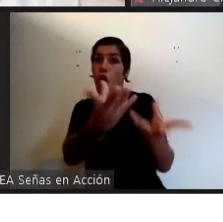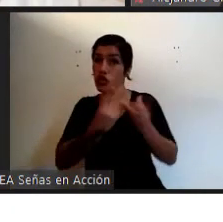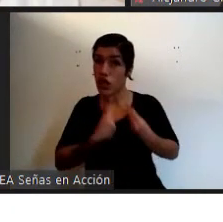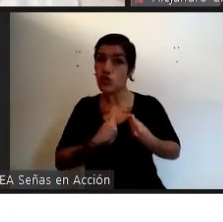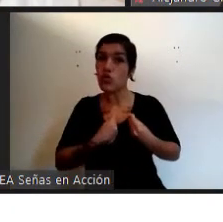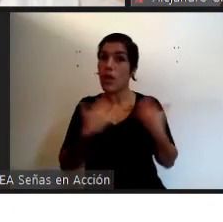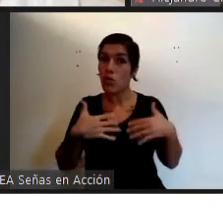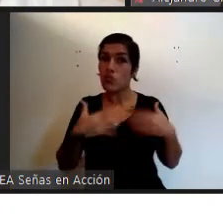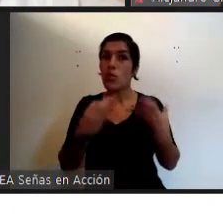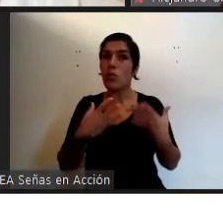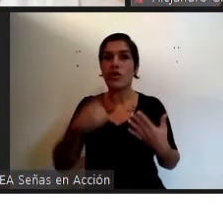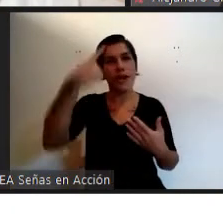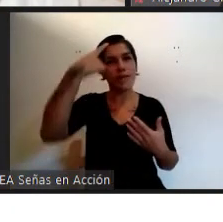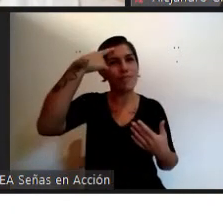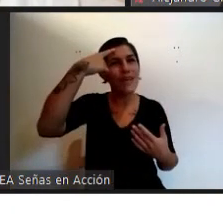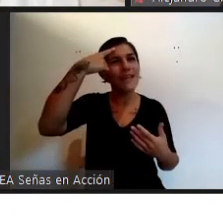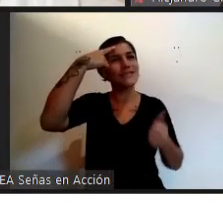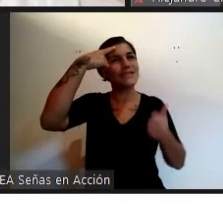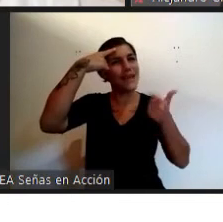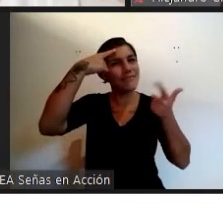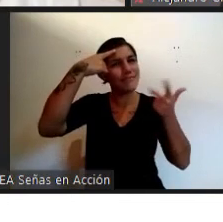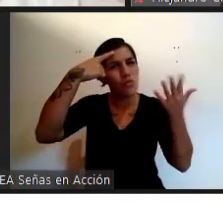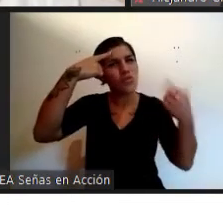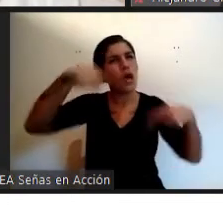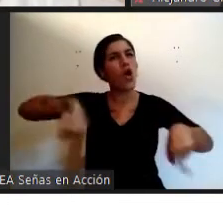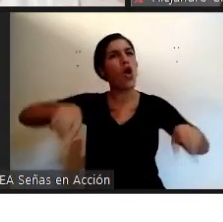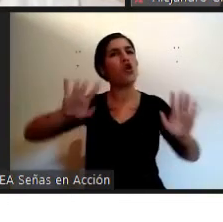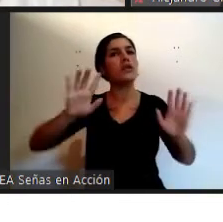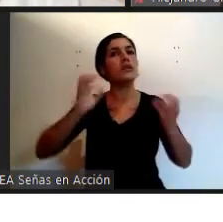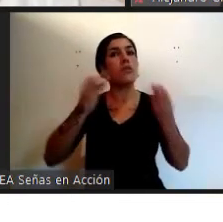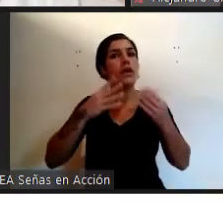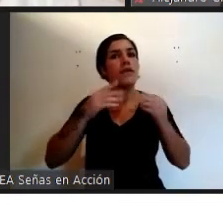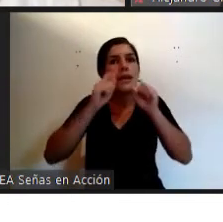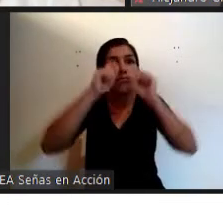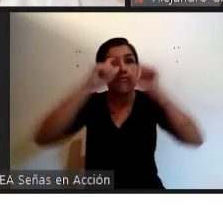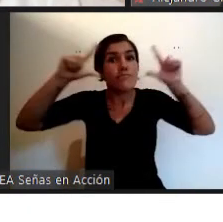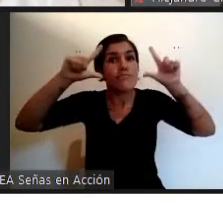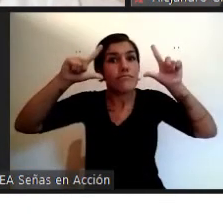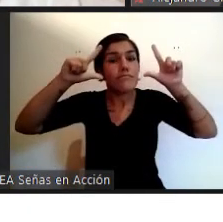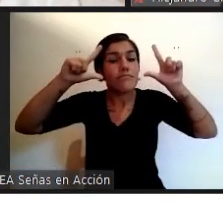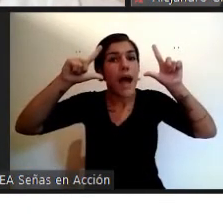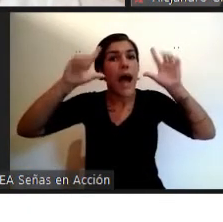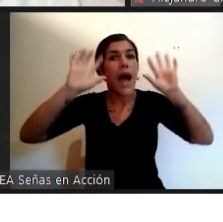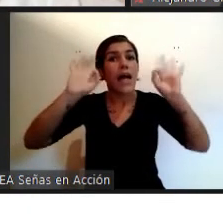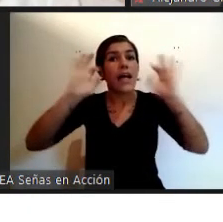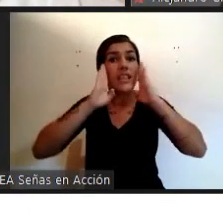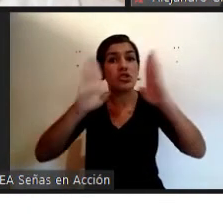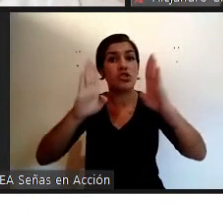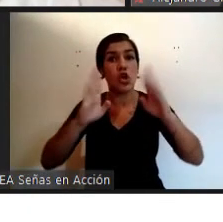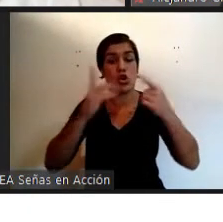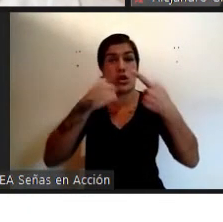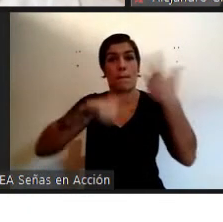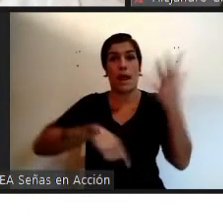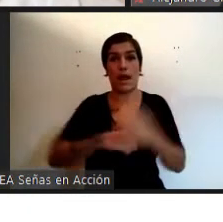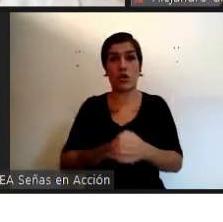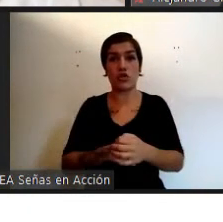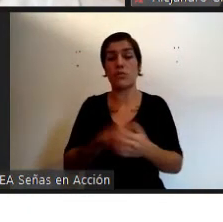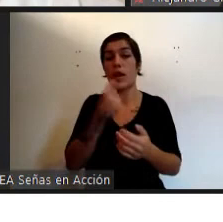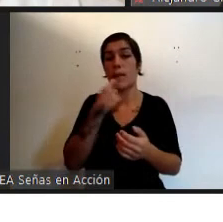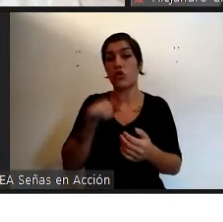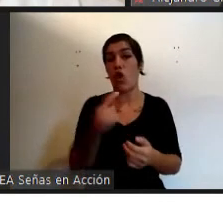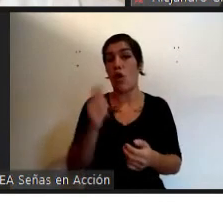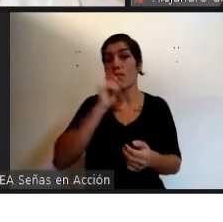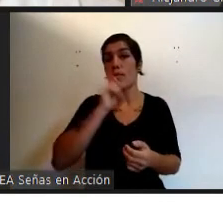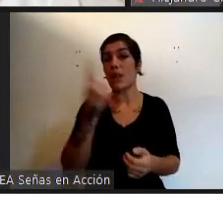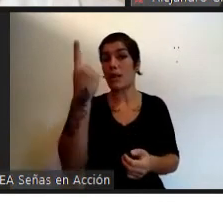interviewed when the pandemic got started is Tomás Saraceno. He is quite brilliant. He's remarkable. He believes